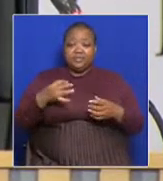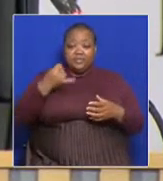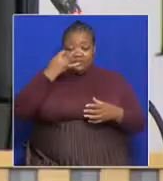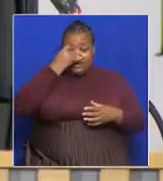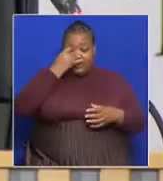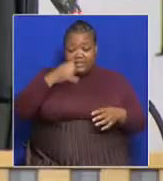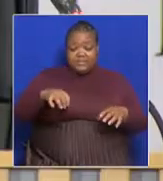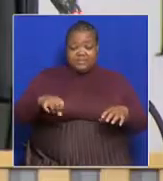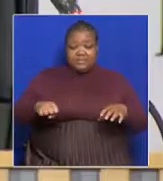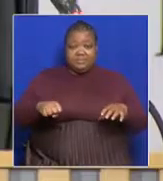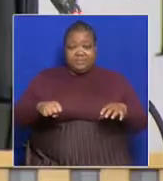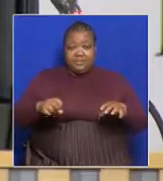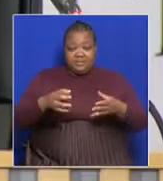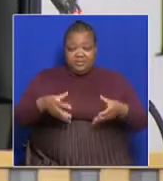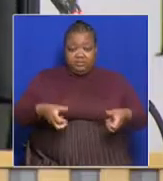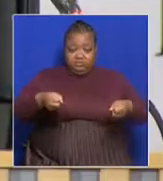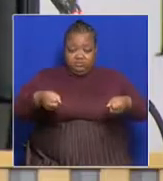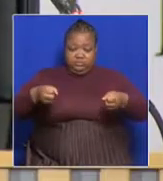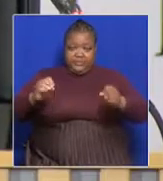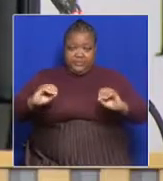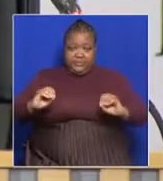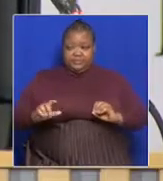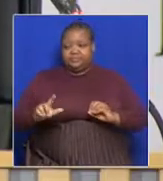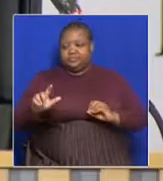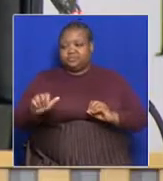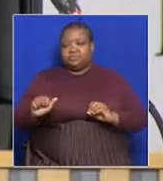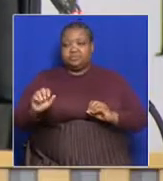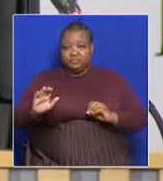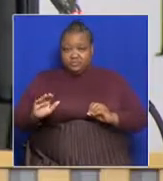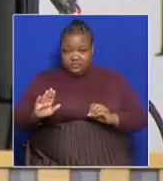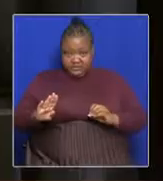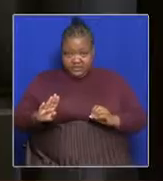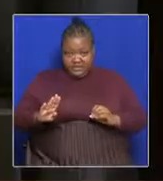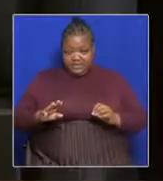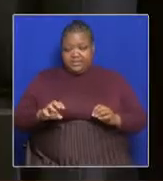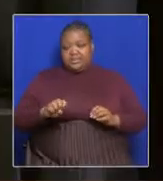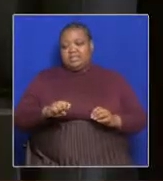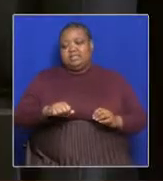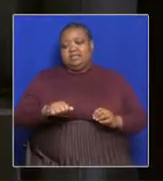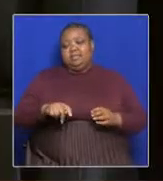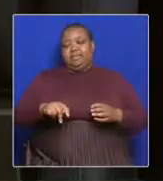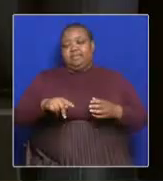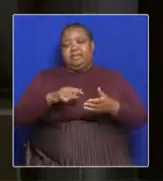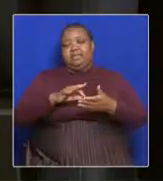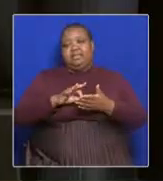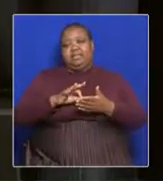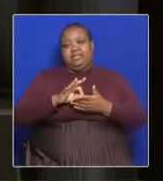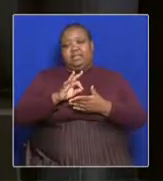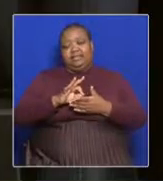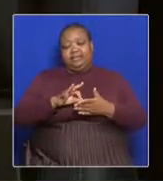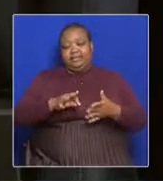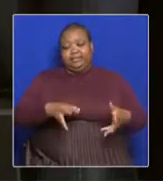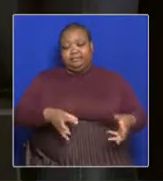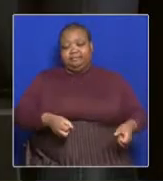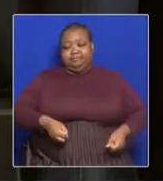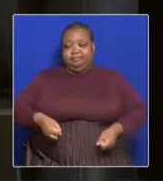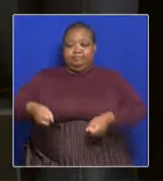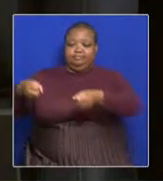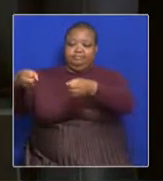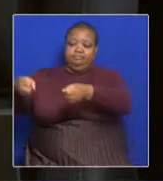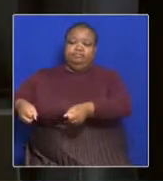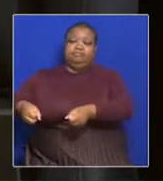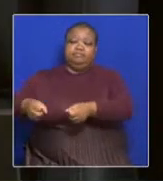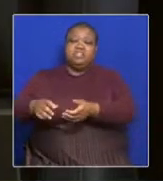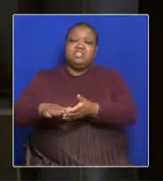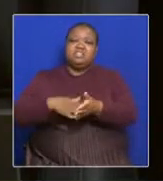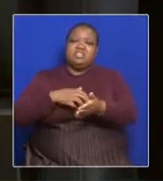be in possession of your exhibits when you submit that SAP 83A. So you would have taken them to the lab for destruction? That's the simple answer.